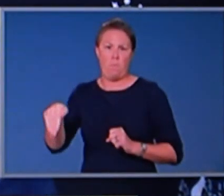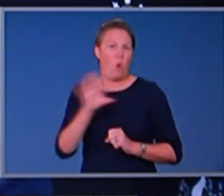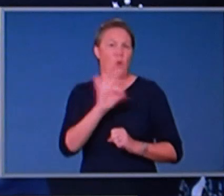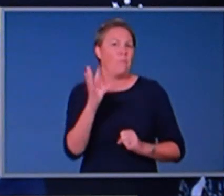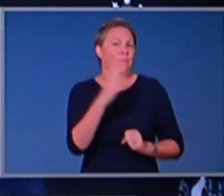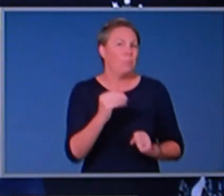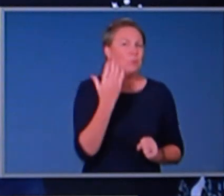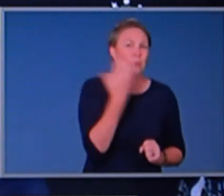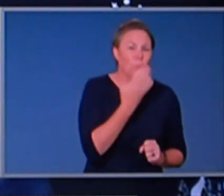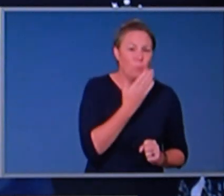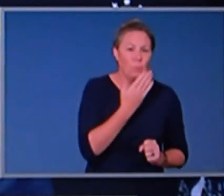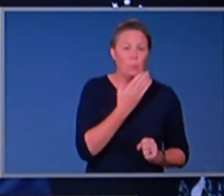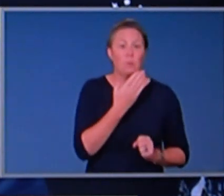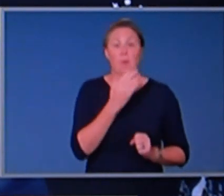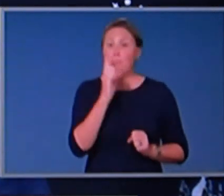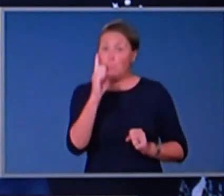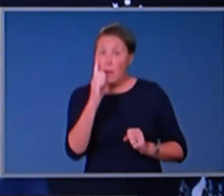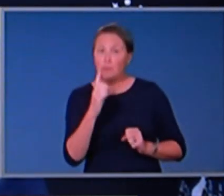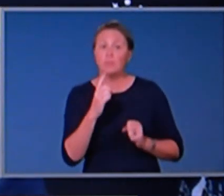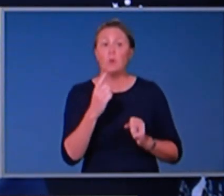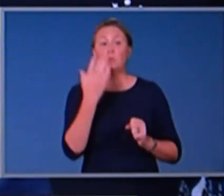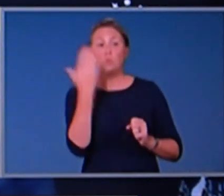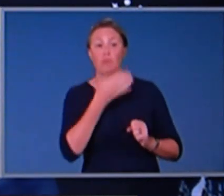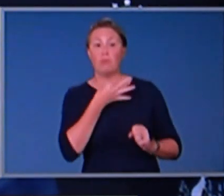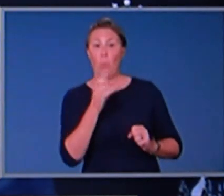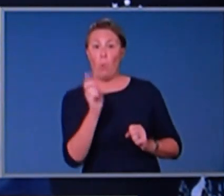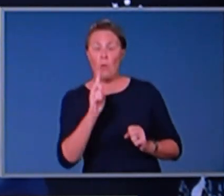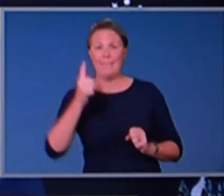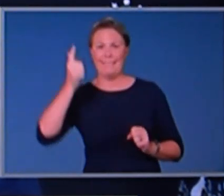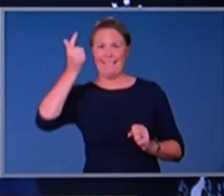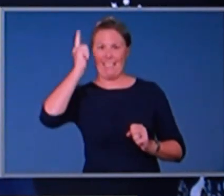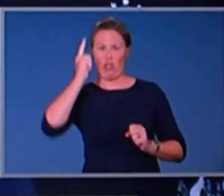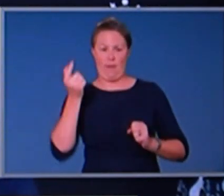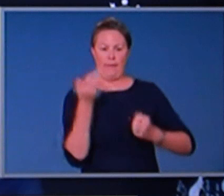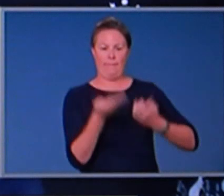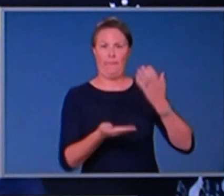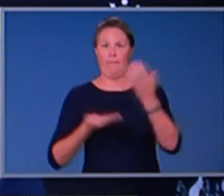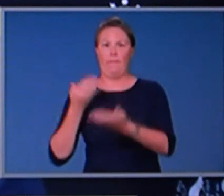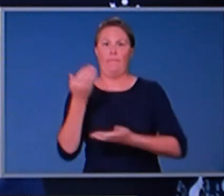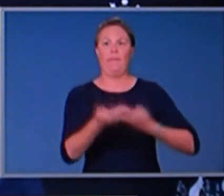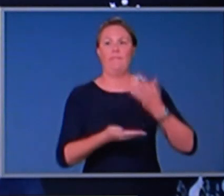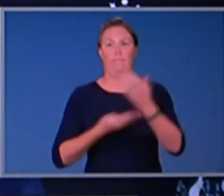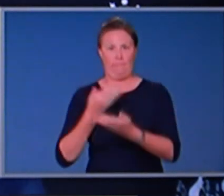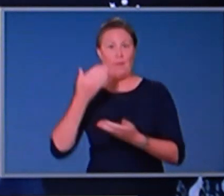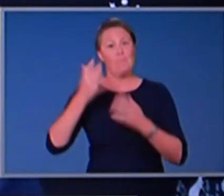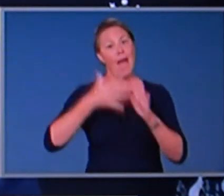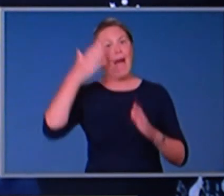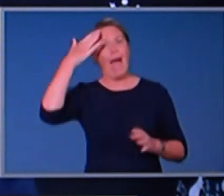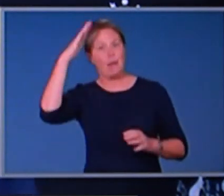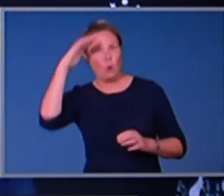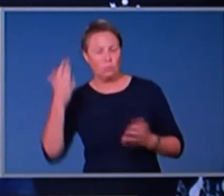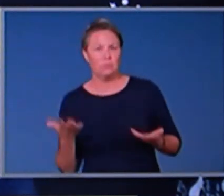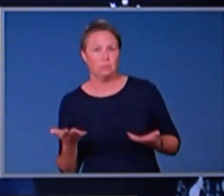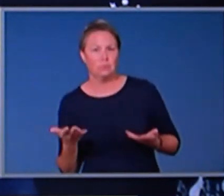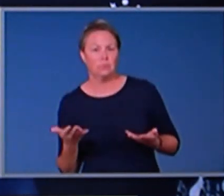for adult-to-adult transmission, from parent to teacher, teacher to teacher, and we have made a range of recommendations of keeping vulnerable